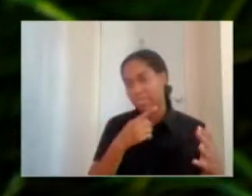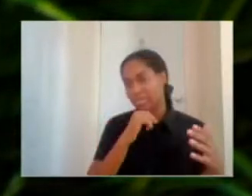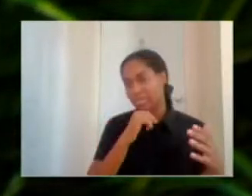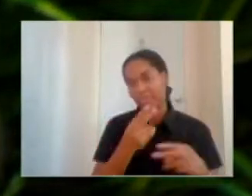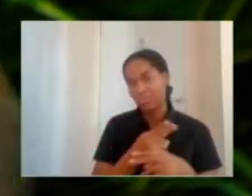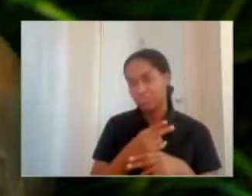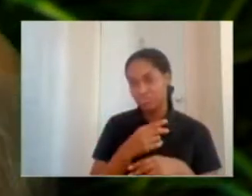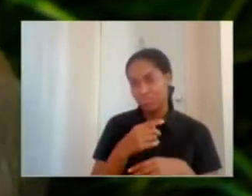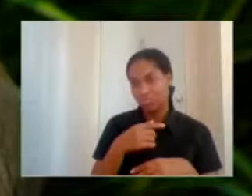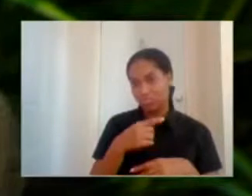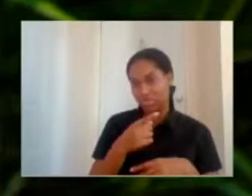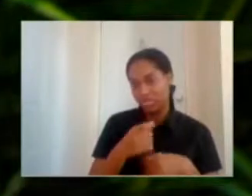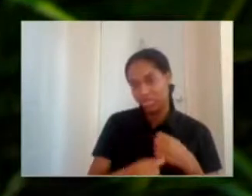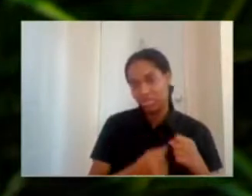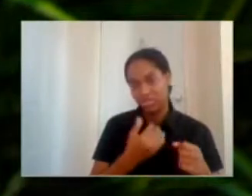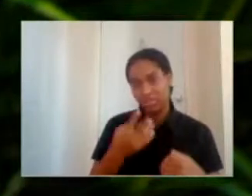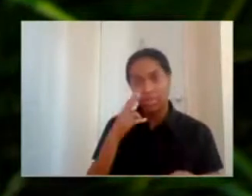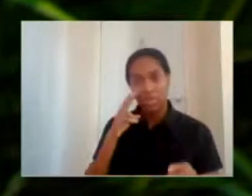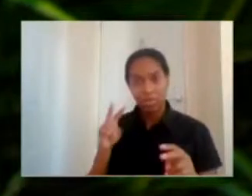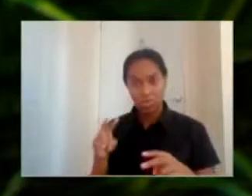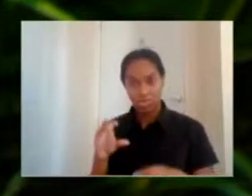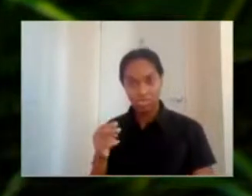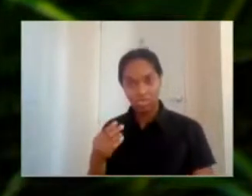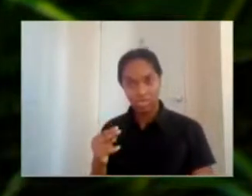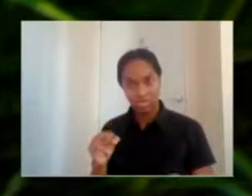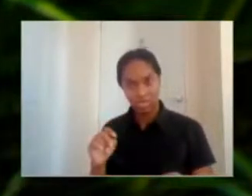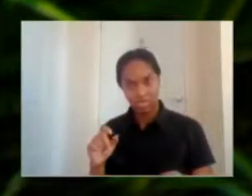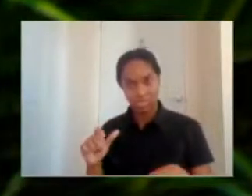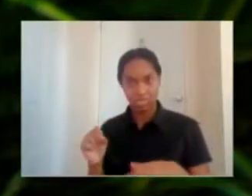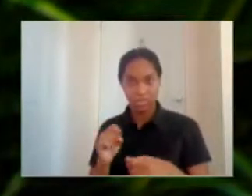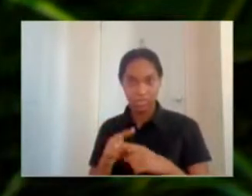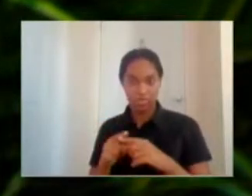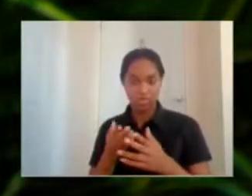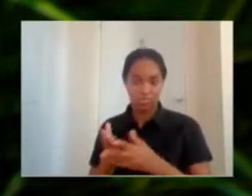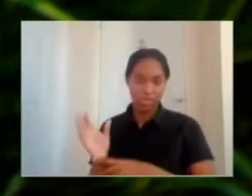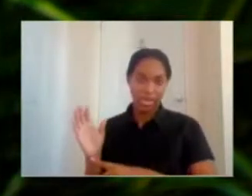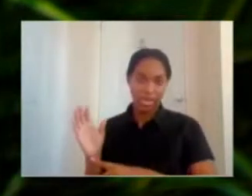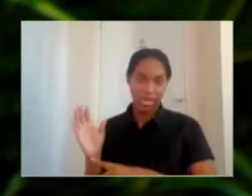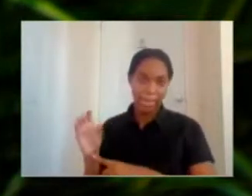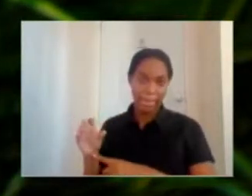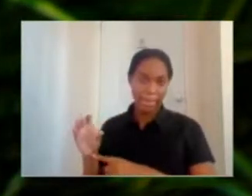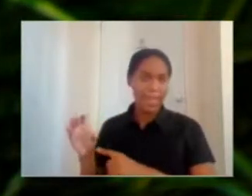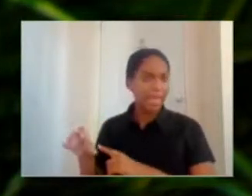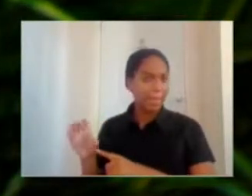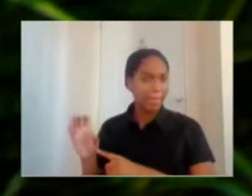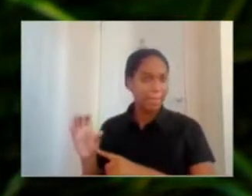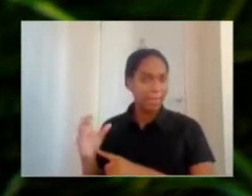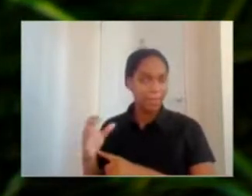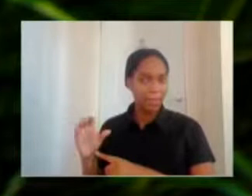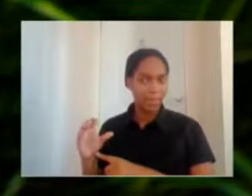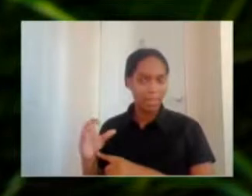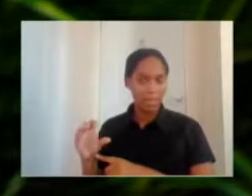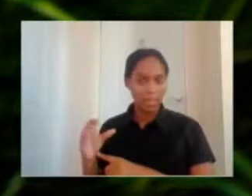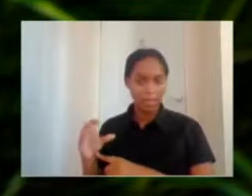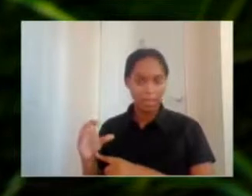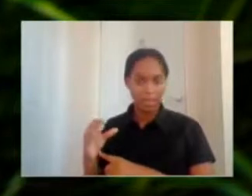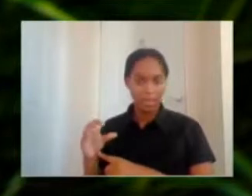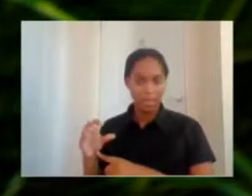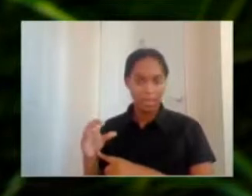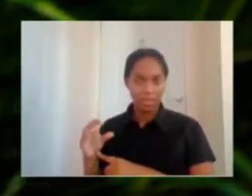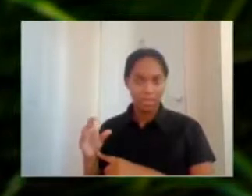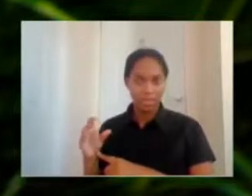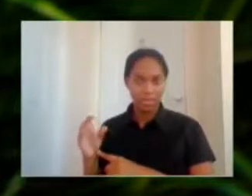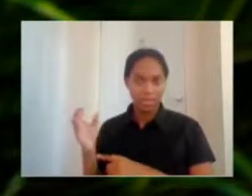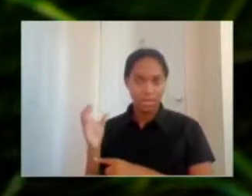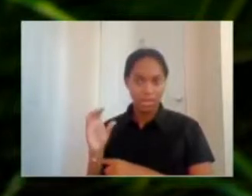air. They may be watching those channels, but through cable. And so this is